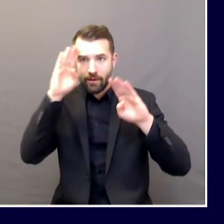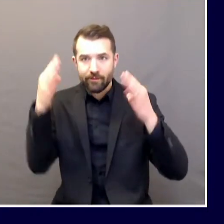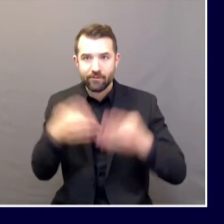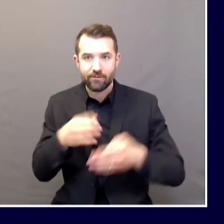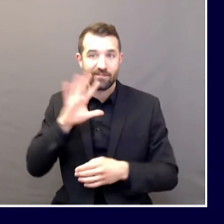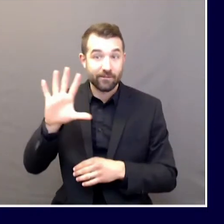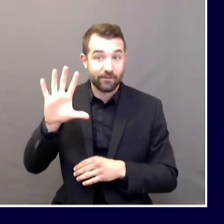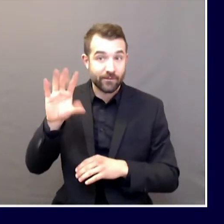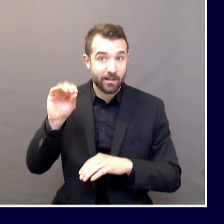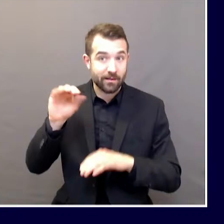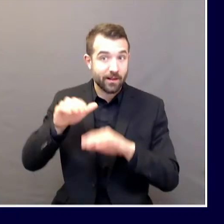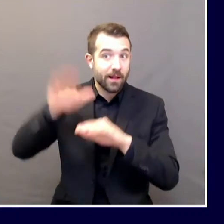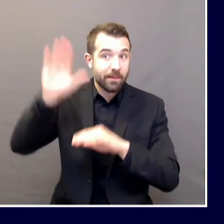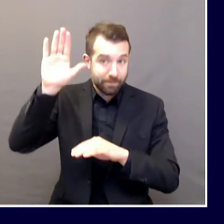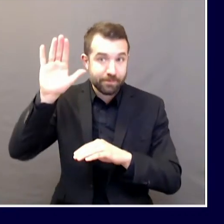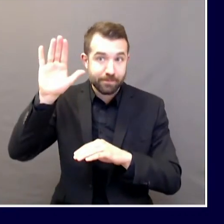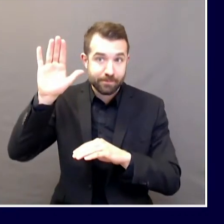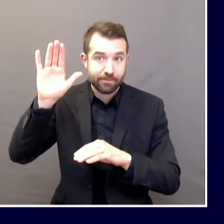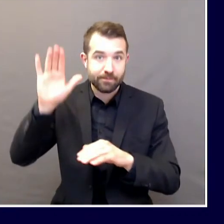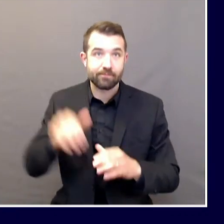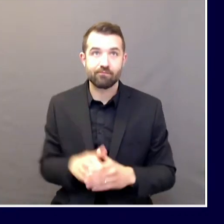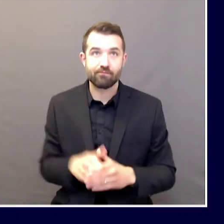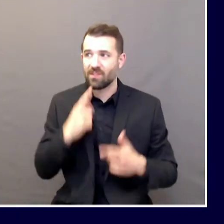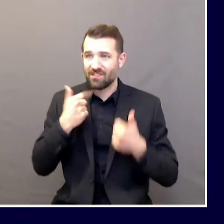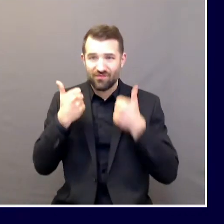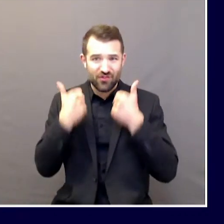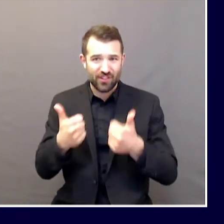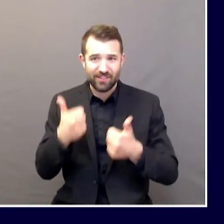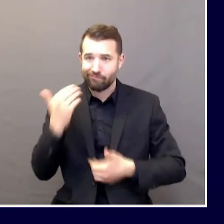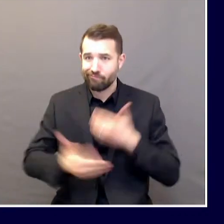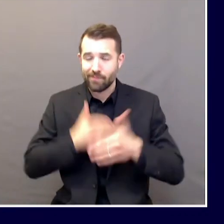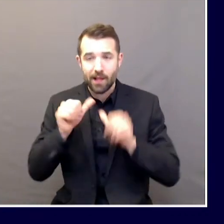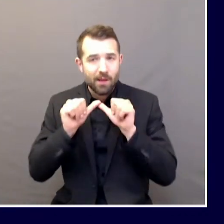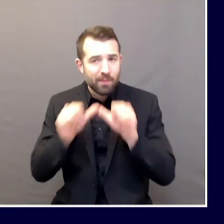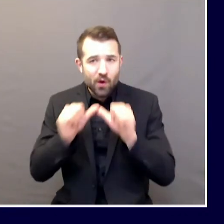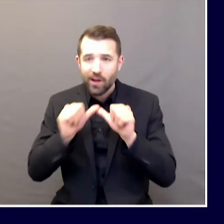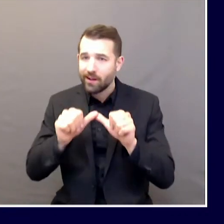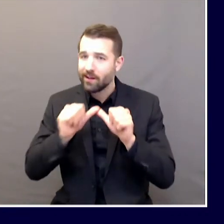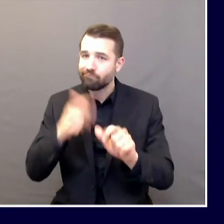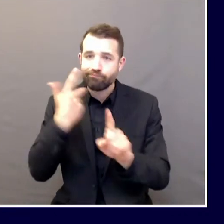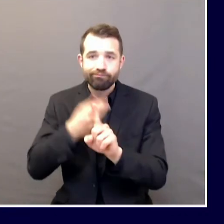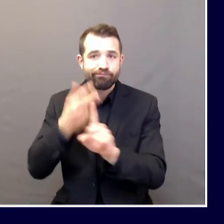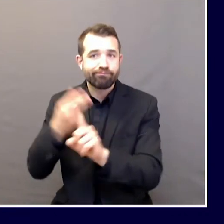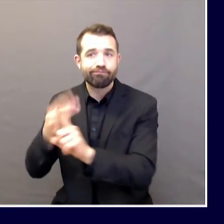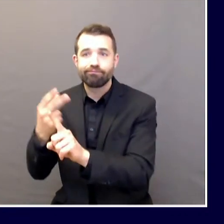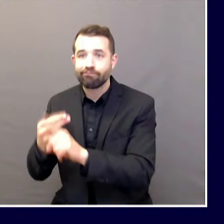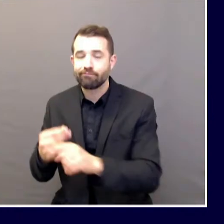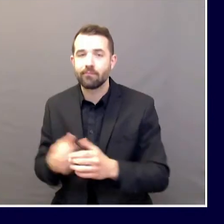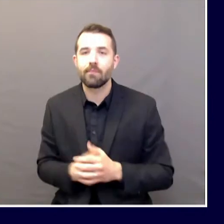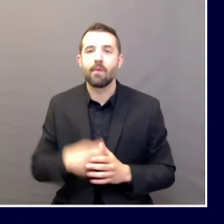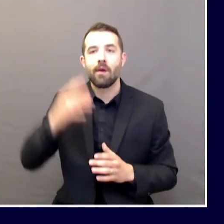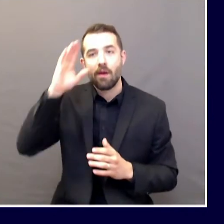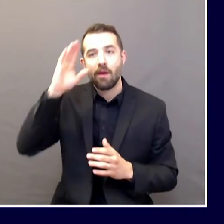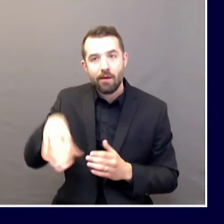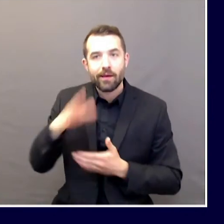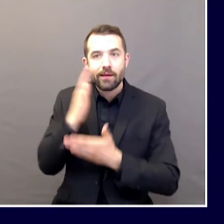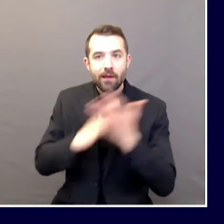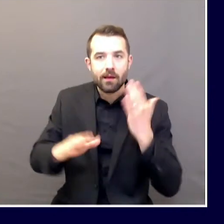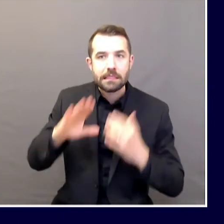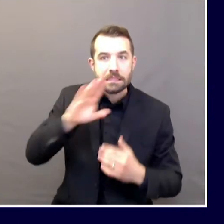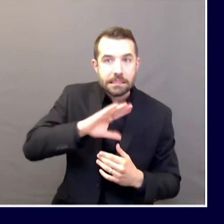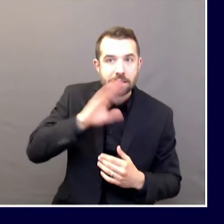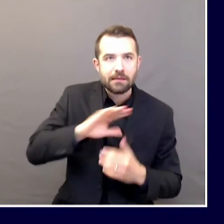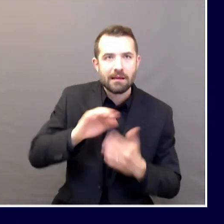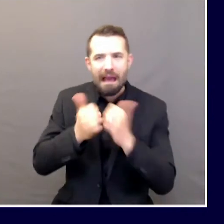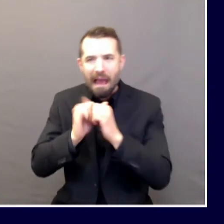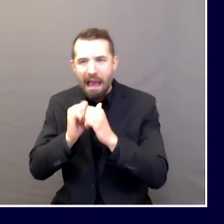continue our forward momentum. But we also know that folks may have challenges accessing vaccine.